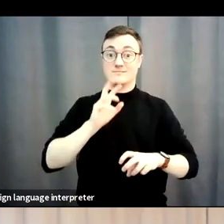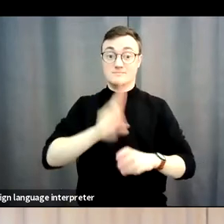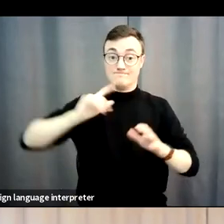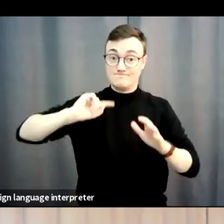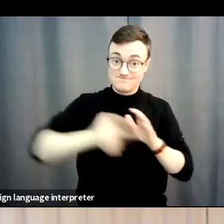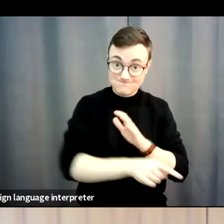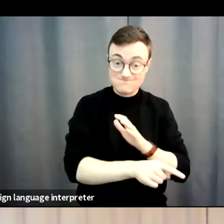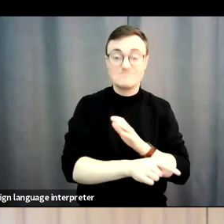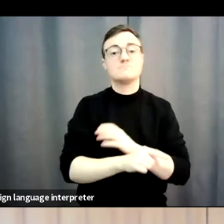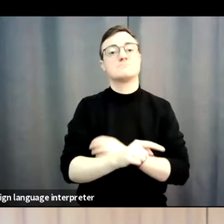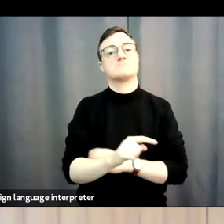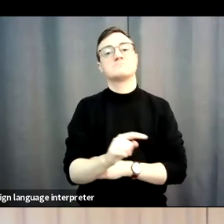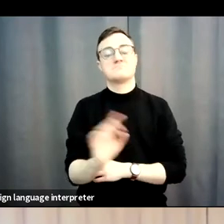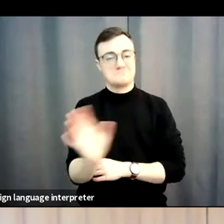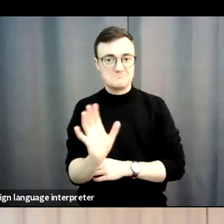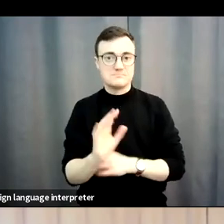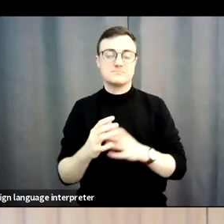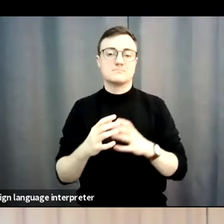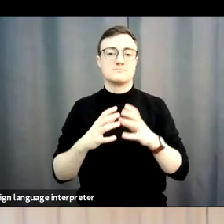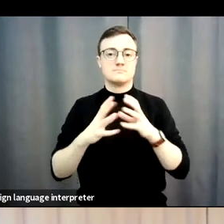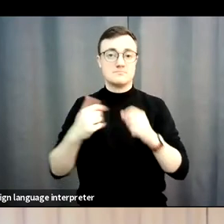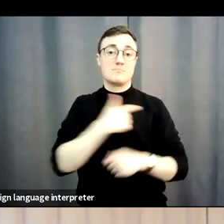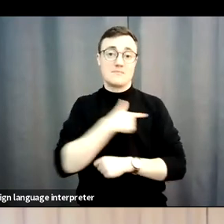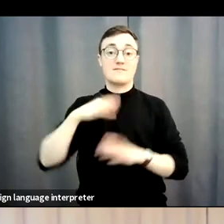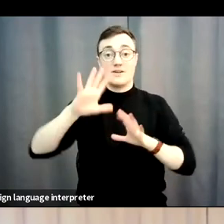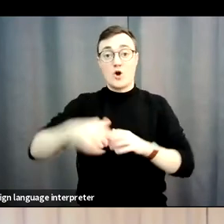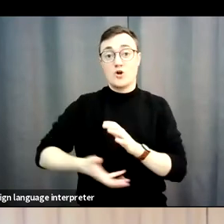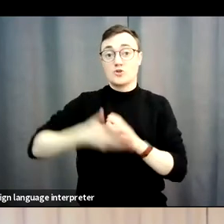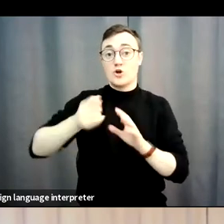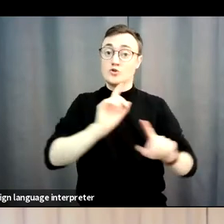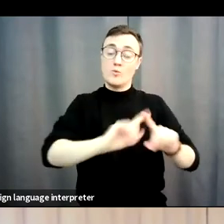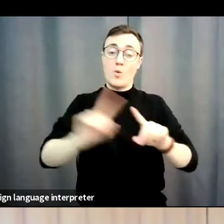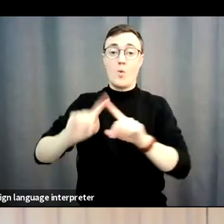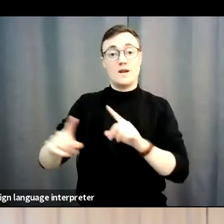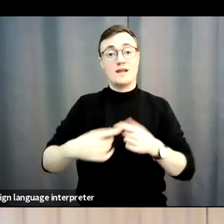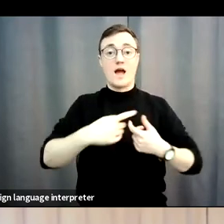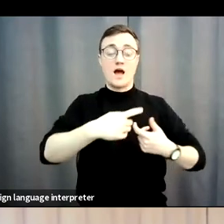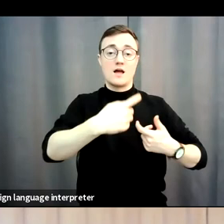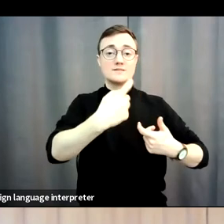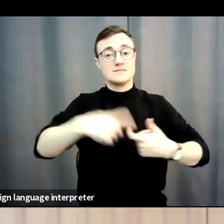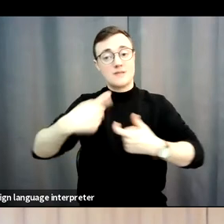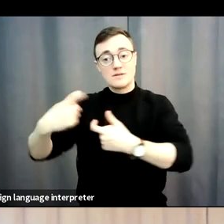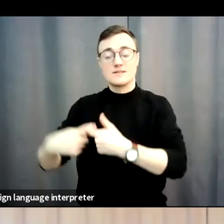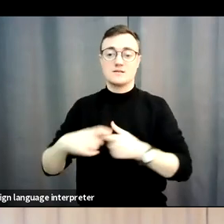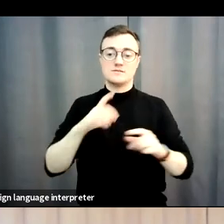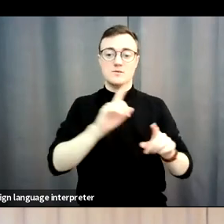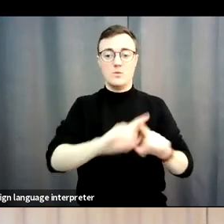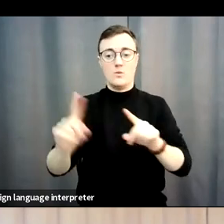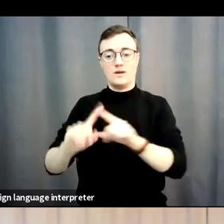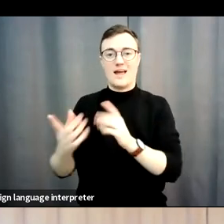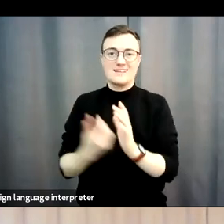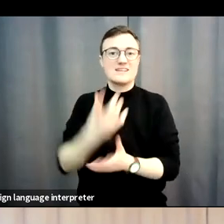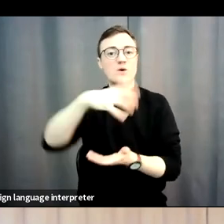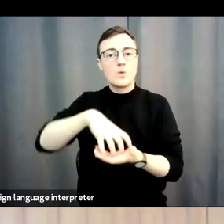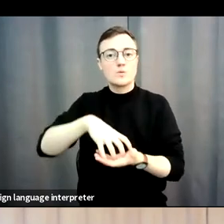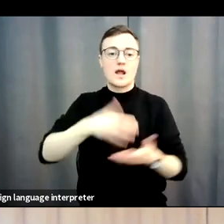important insights to the different conditions children and young people have and into the complexity of the obstacles and challenges